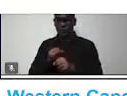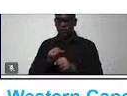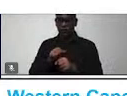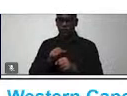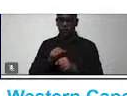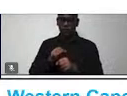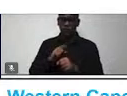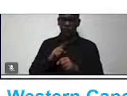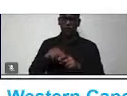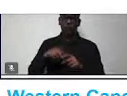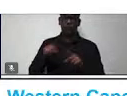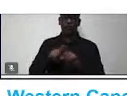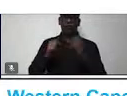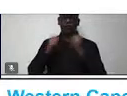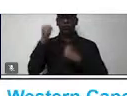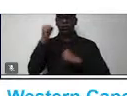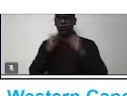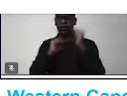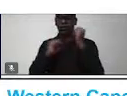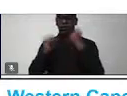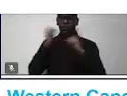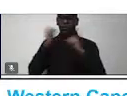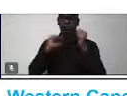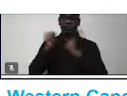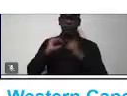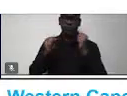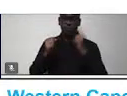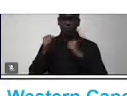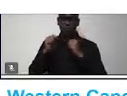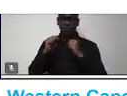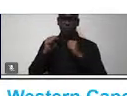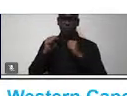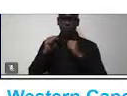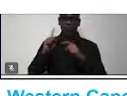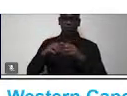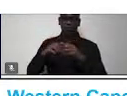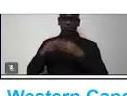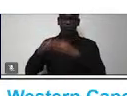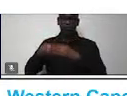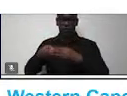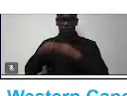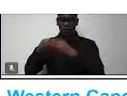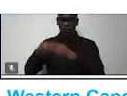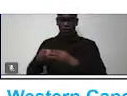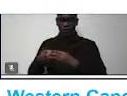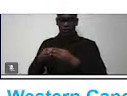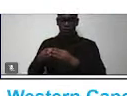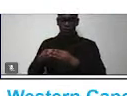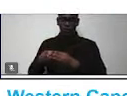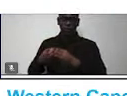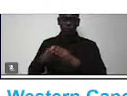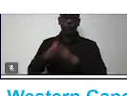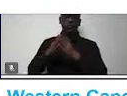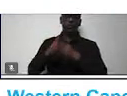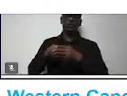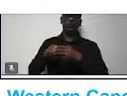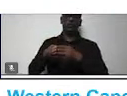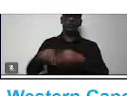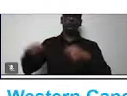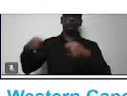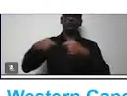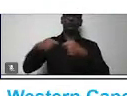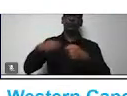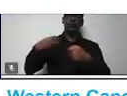have engine parts and yachts, which are also very big beneficiaries and contribute a lot to South Africa's utilization of